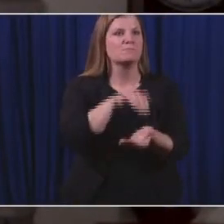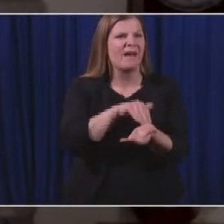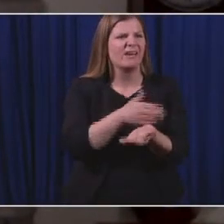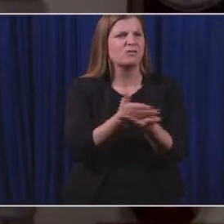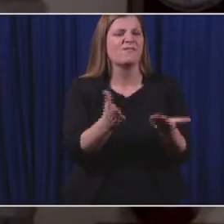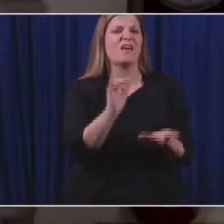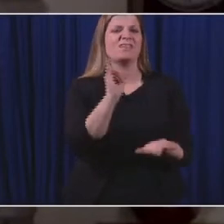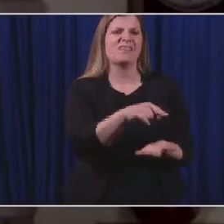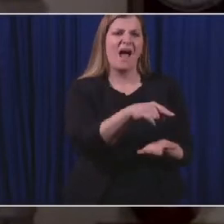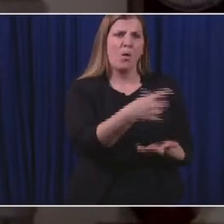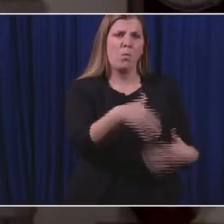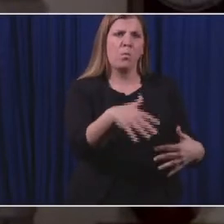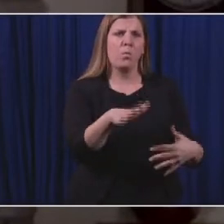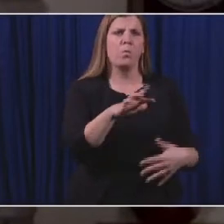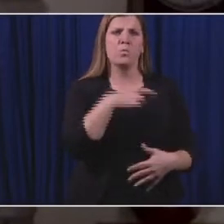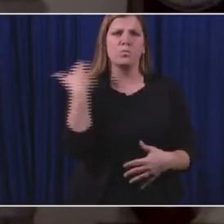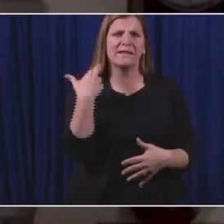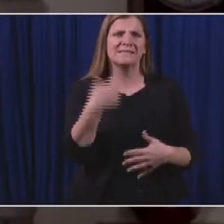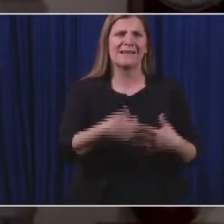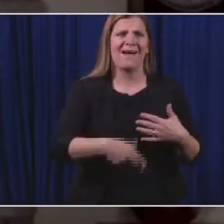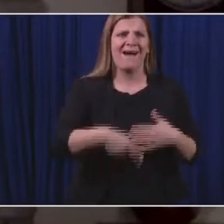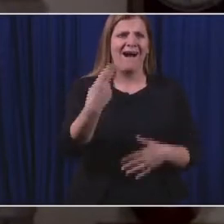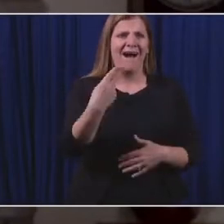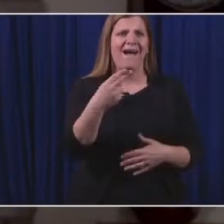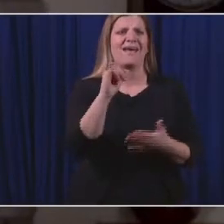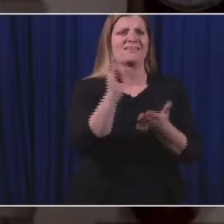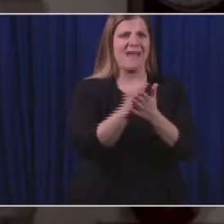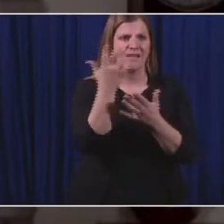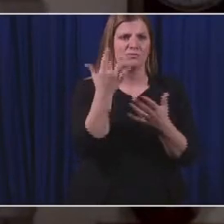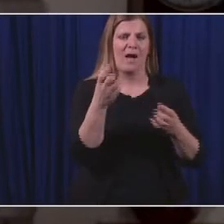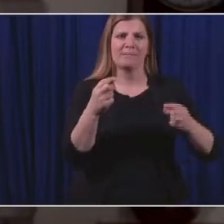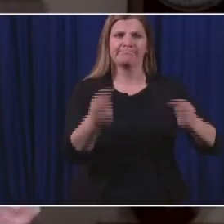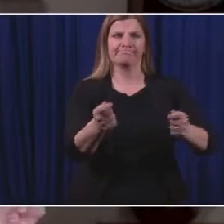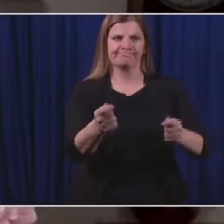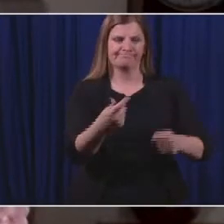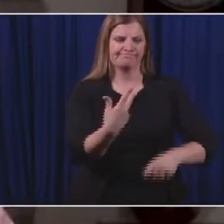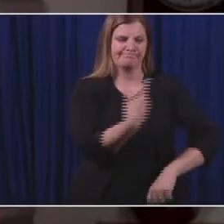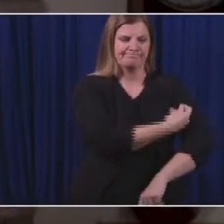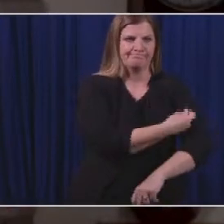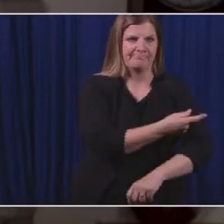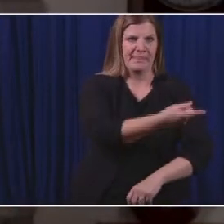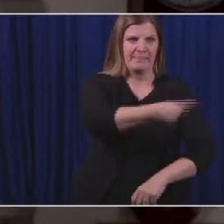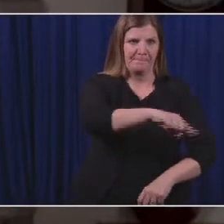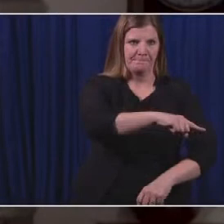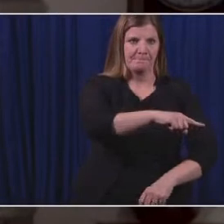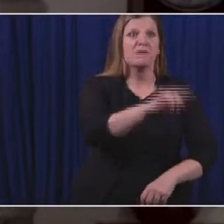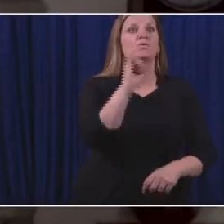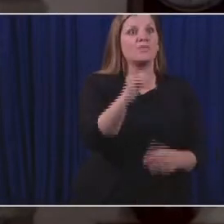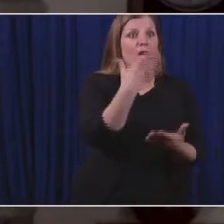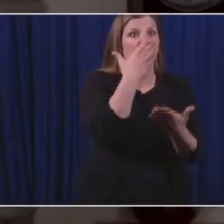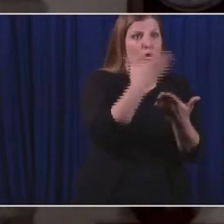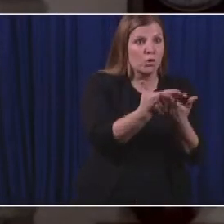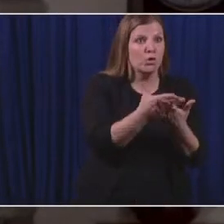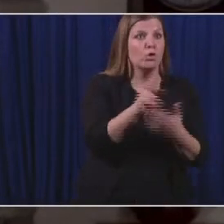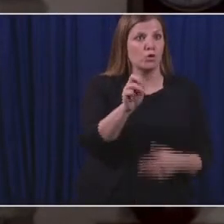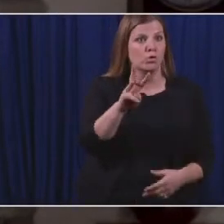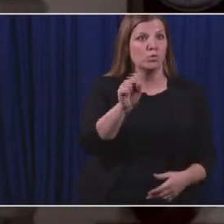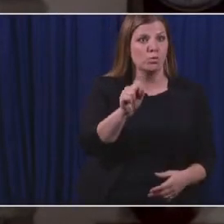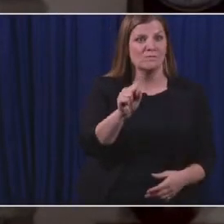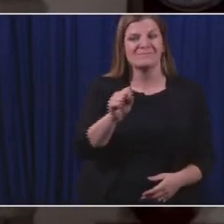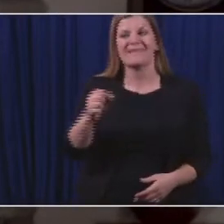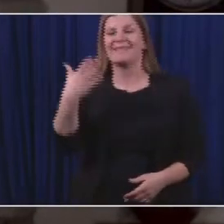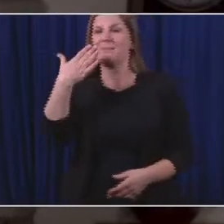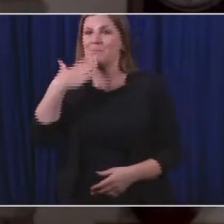Friday. And so that's the good news. The bad news is it's going to take a while before we even get out